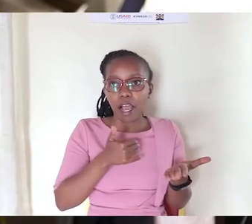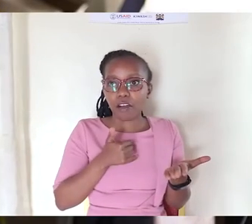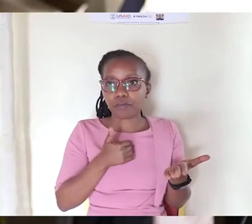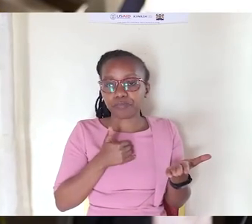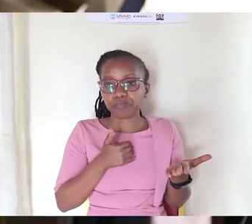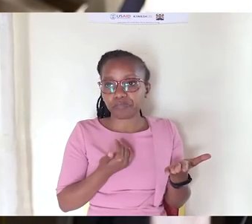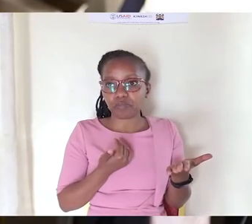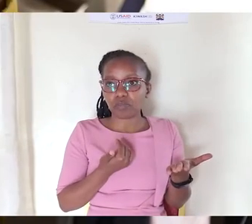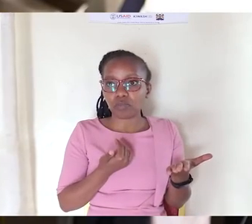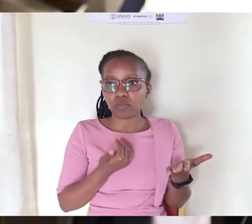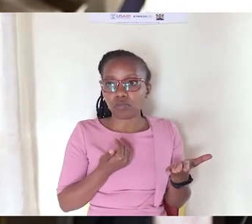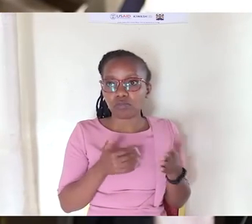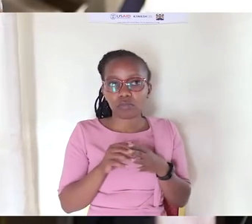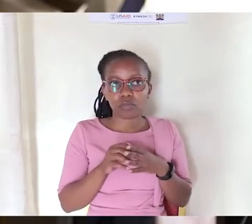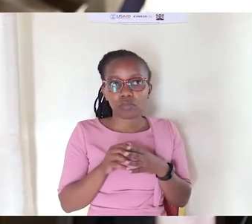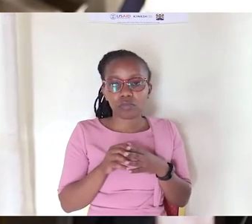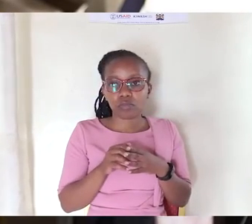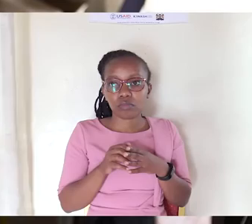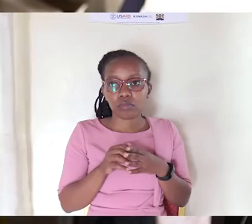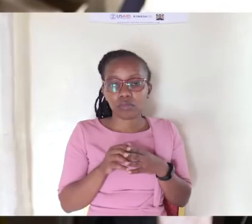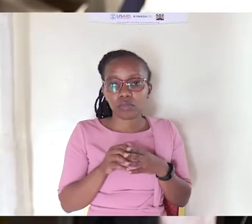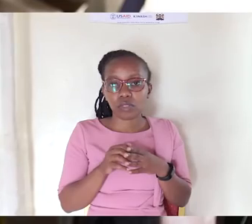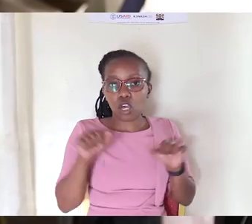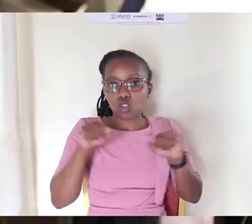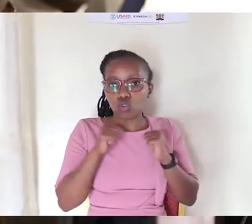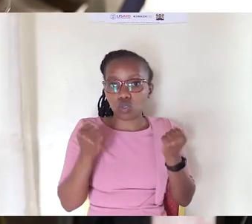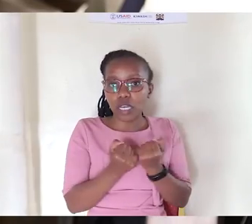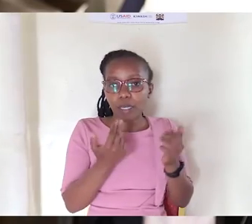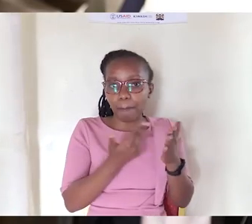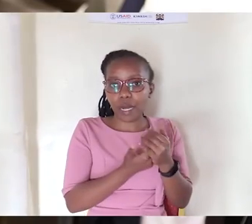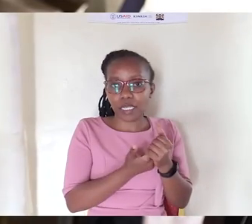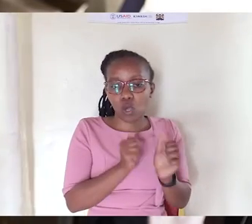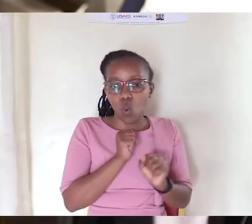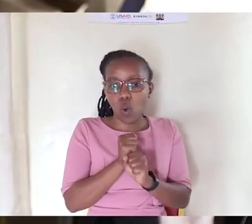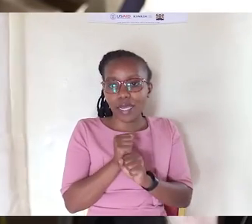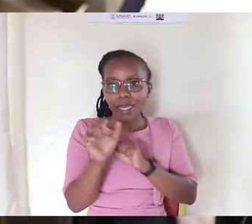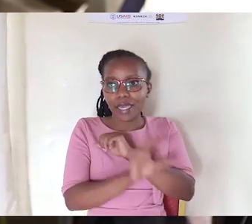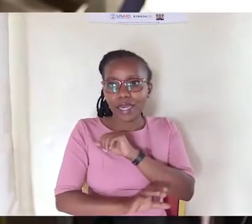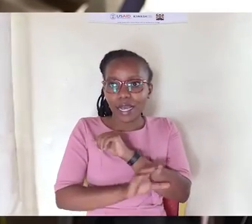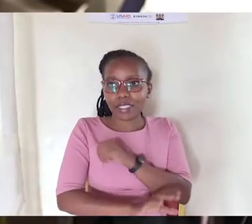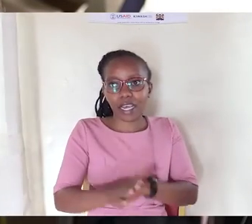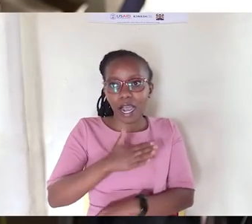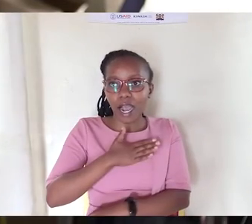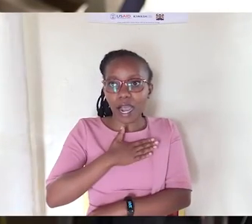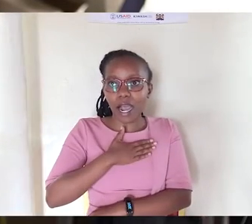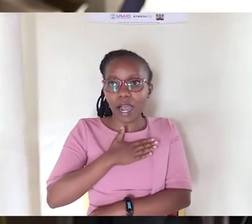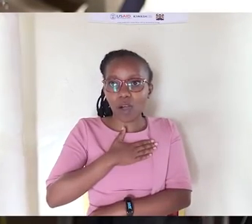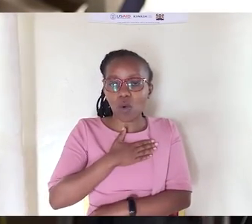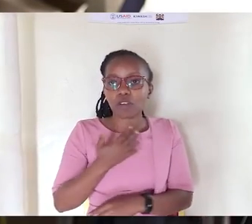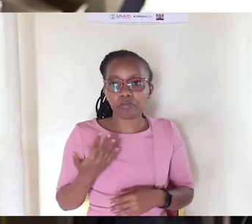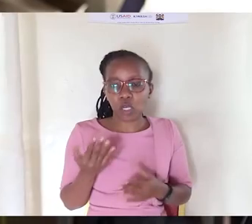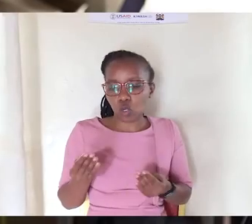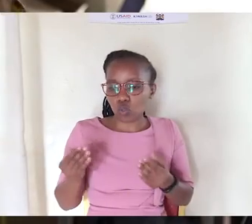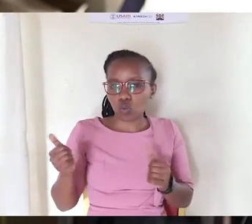Angaza, which is a consortium of civil society partners working across this country, is saying we've got to deal